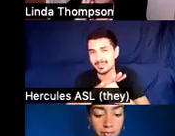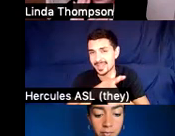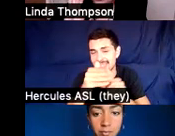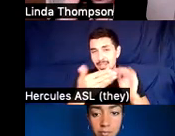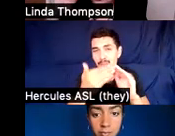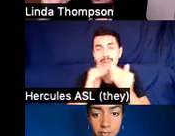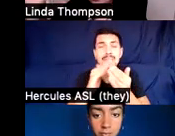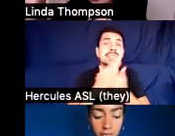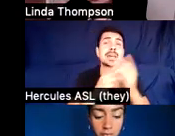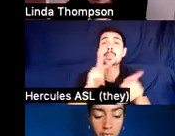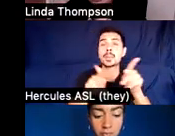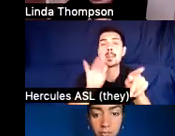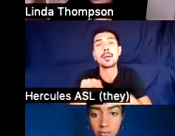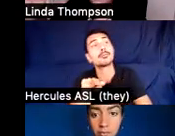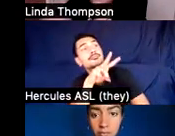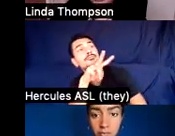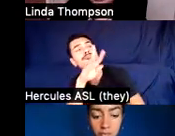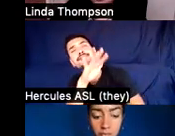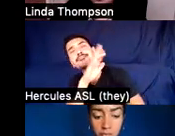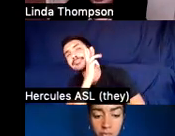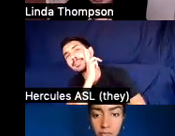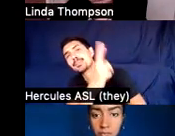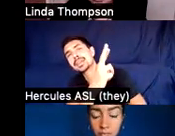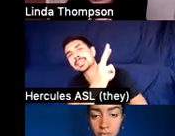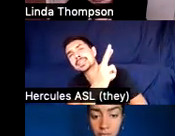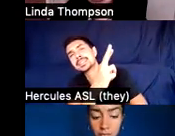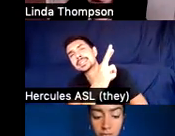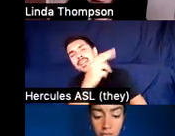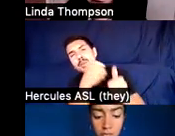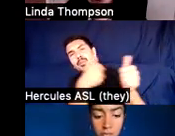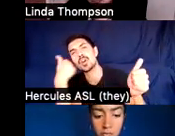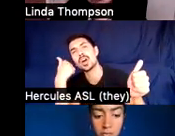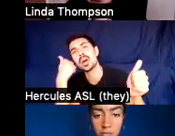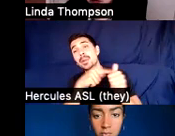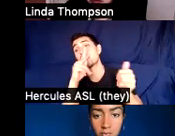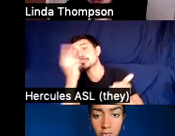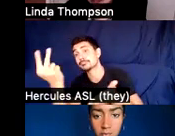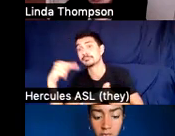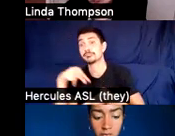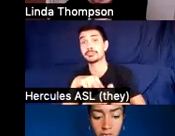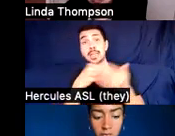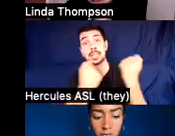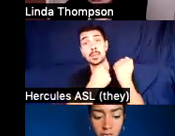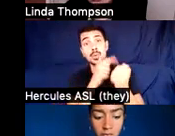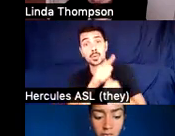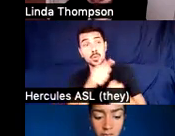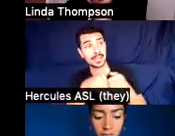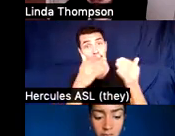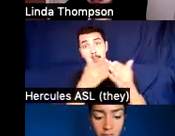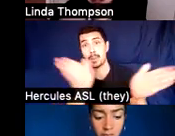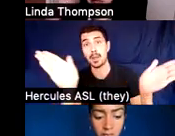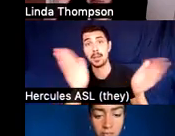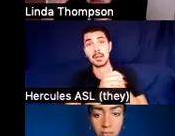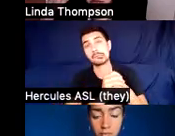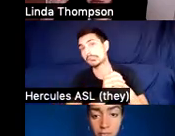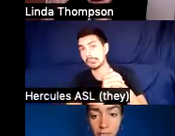might admire you from afar, but they won't get up and support you in public because they think